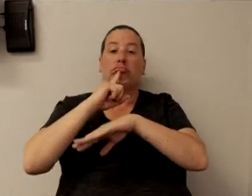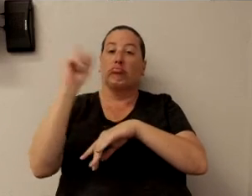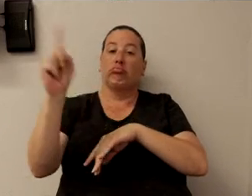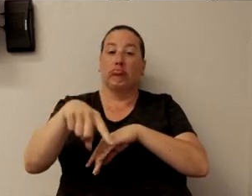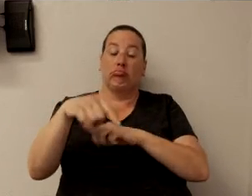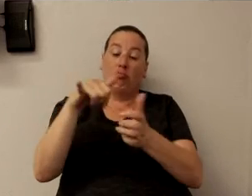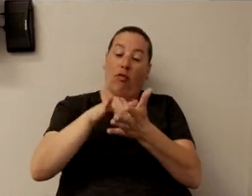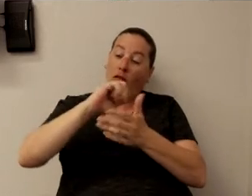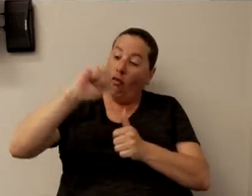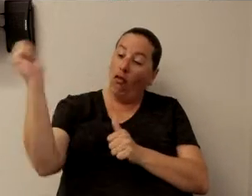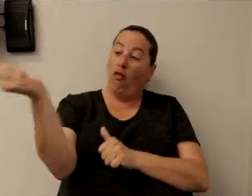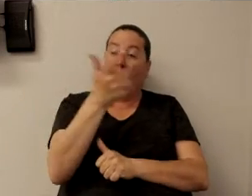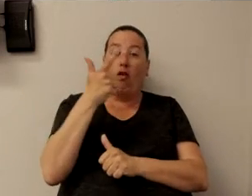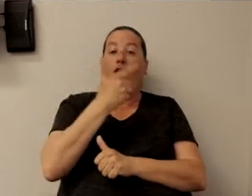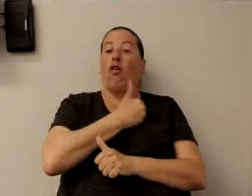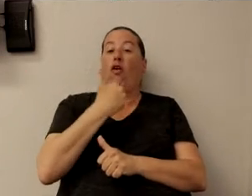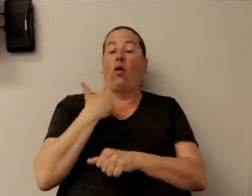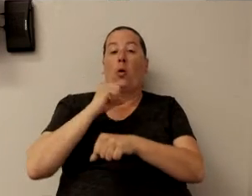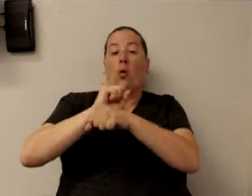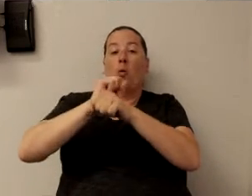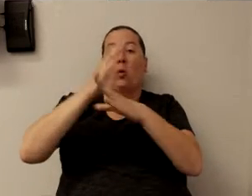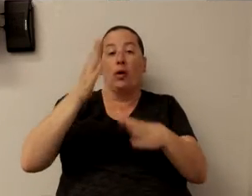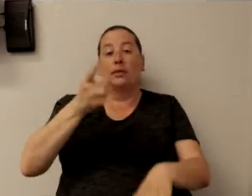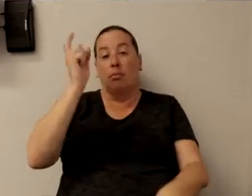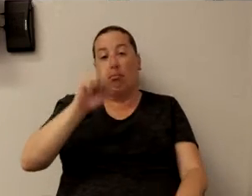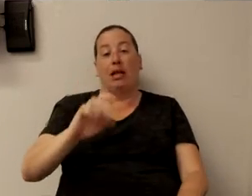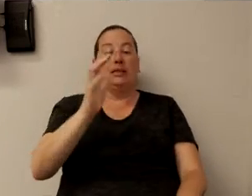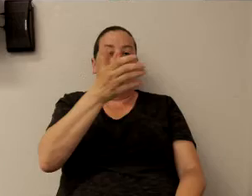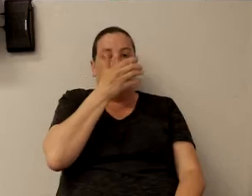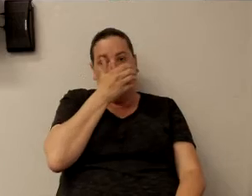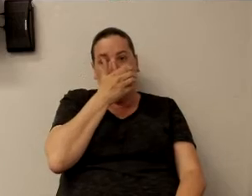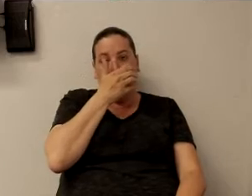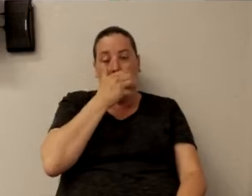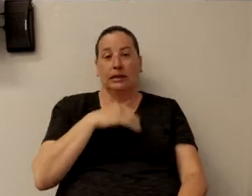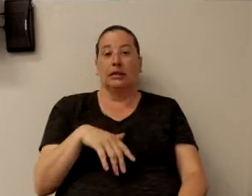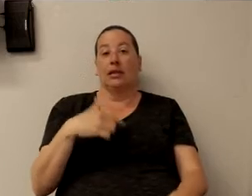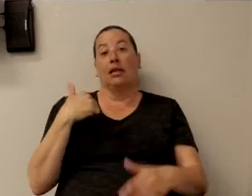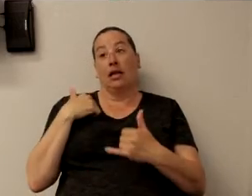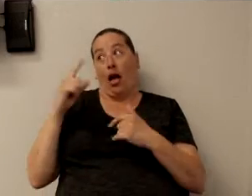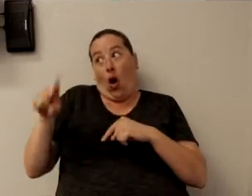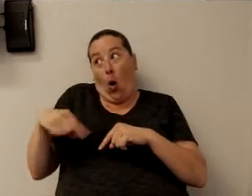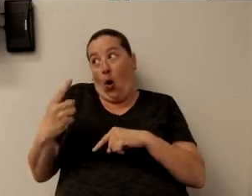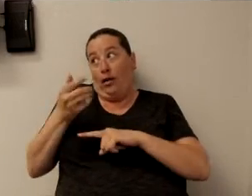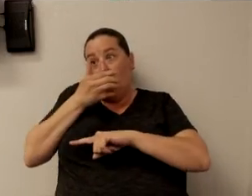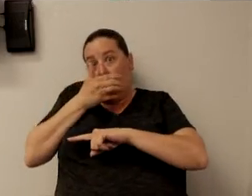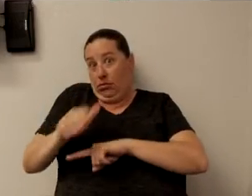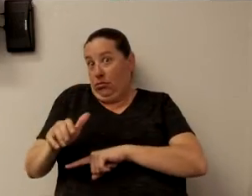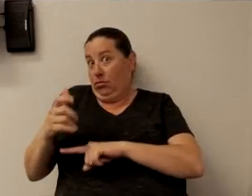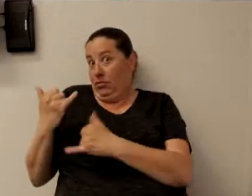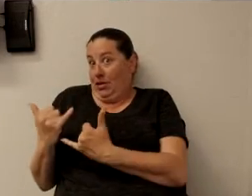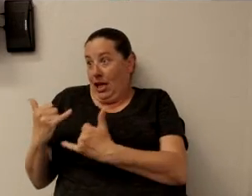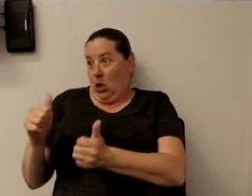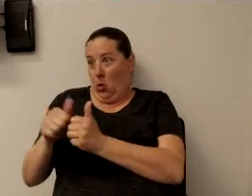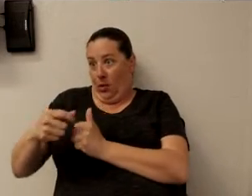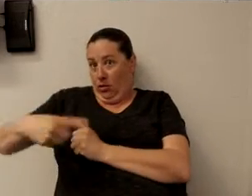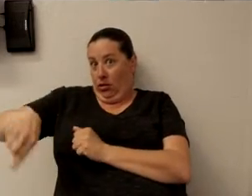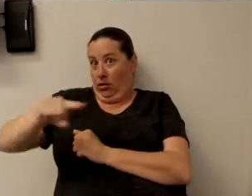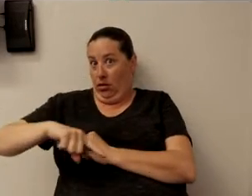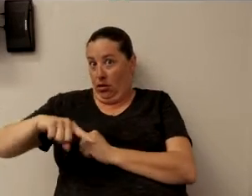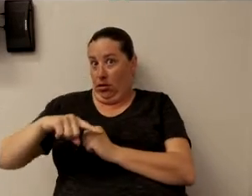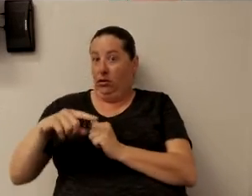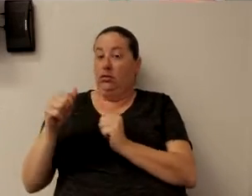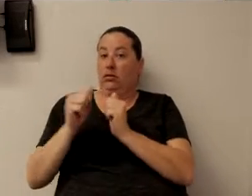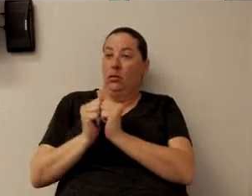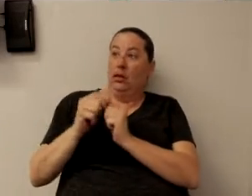single one of our employees has to wear a mask. And I just shared with you, I've only taken mine off for this brief time that I'm with you.